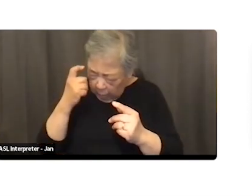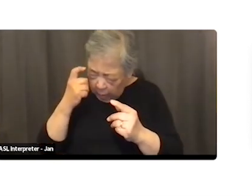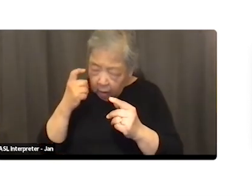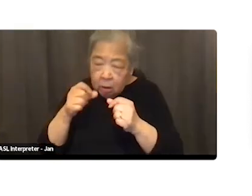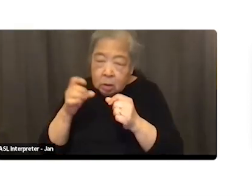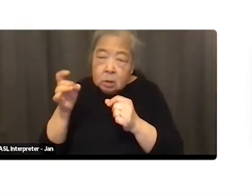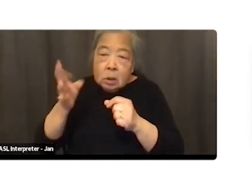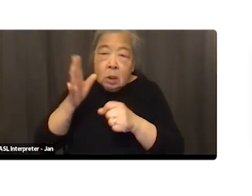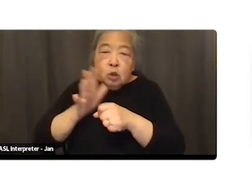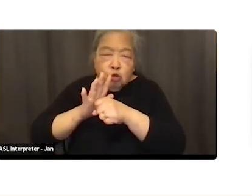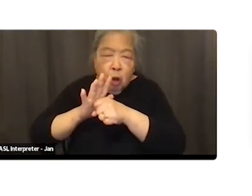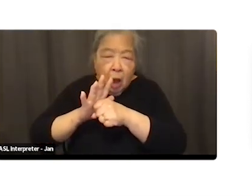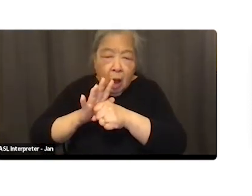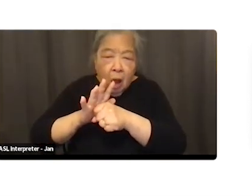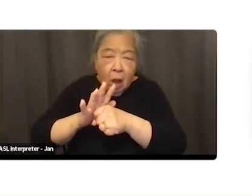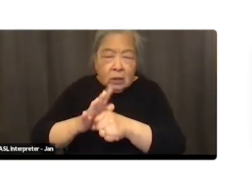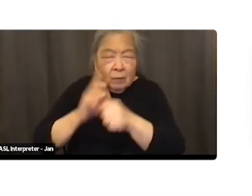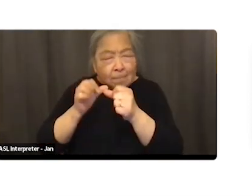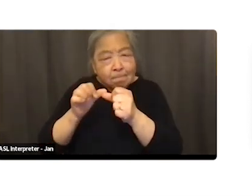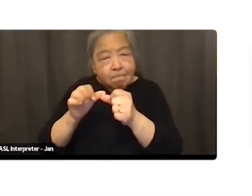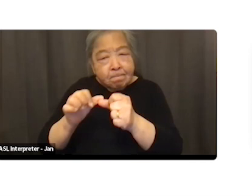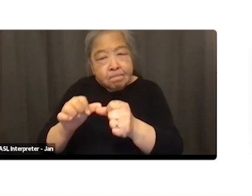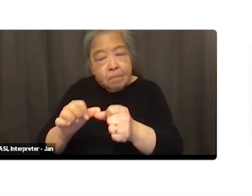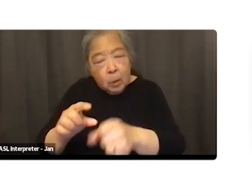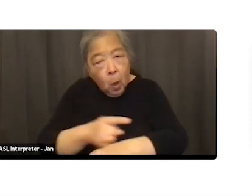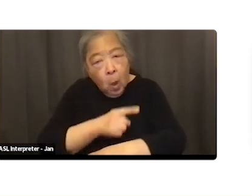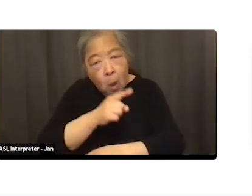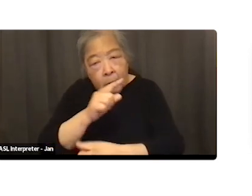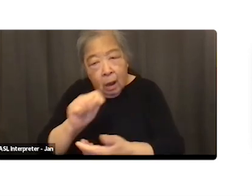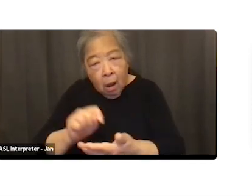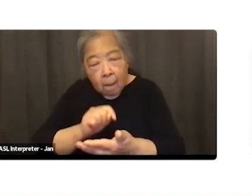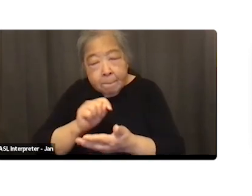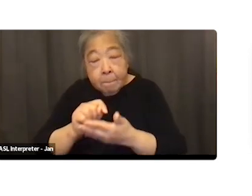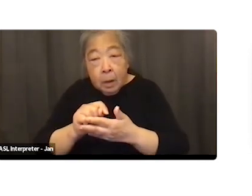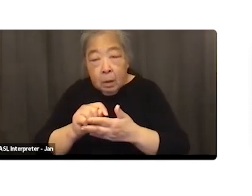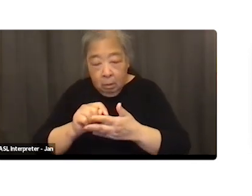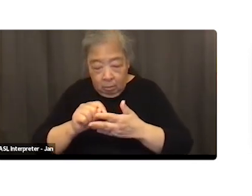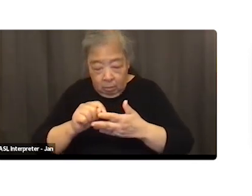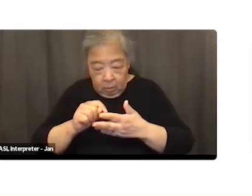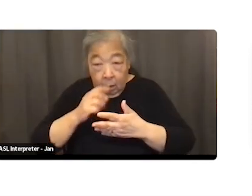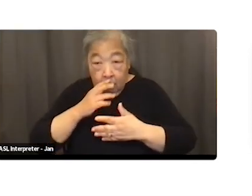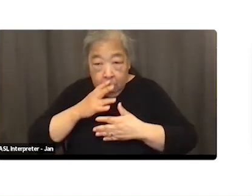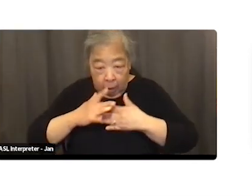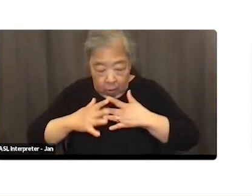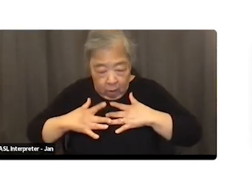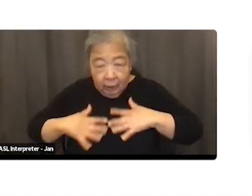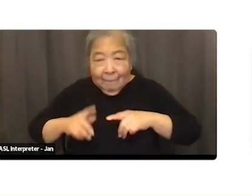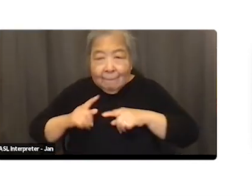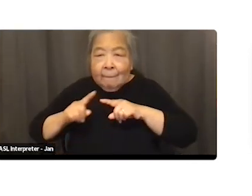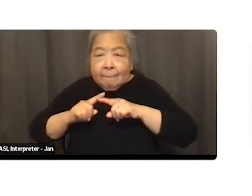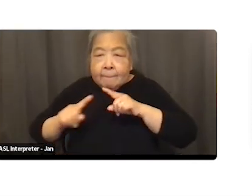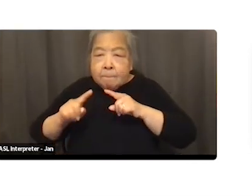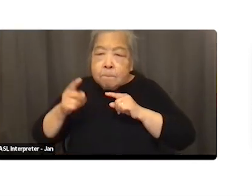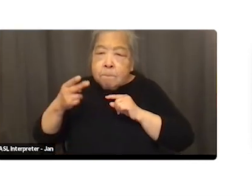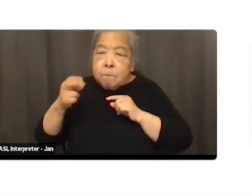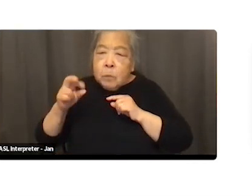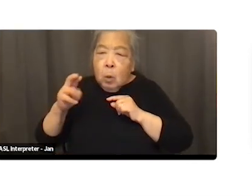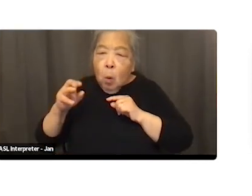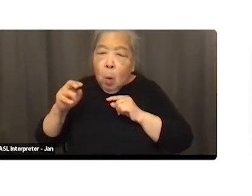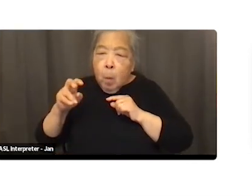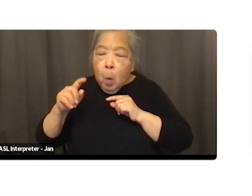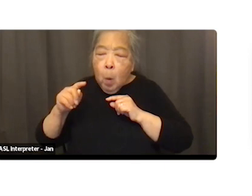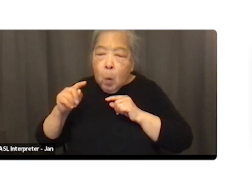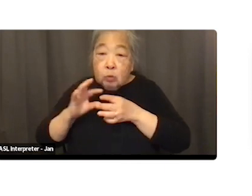stretches of time, a variety of stress hormones get secreted into the bloodstream. In the short term, the purpose of